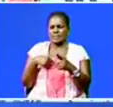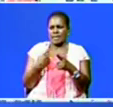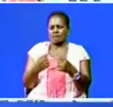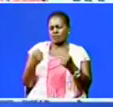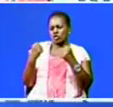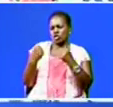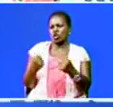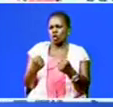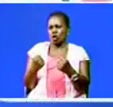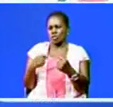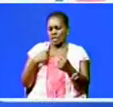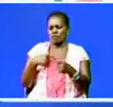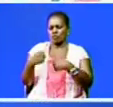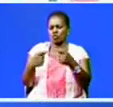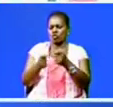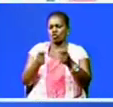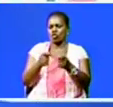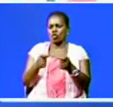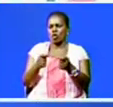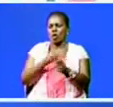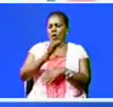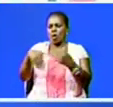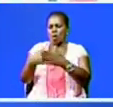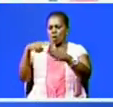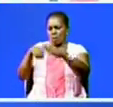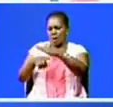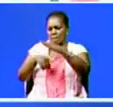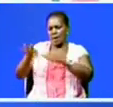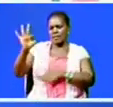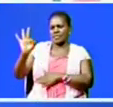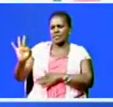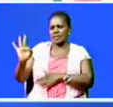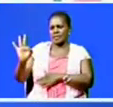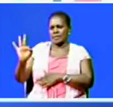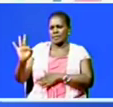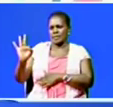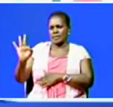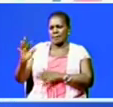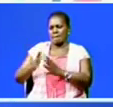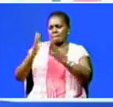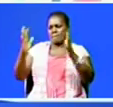and we won the game. Ukiangalia bao zote tatu zimekuwa cheap cheap cheap goals.